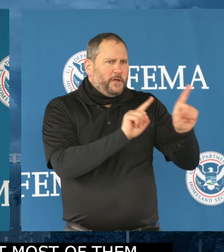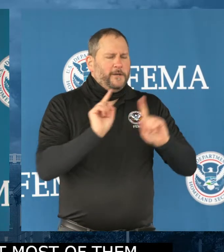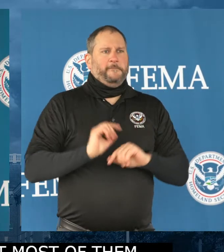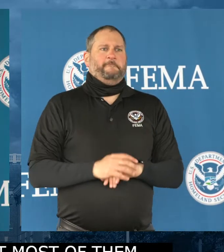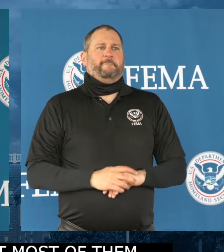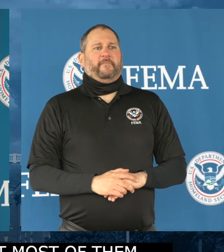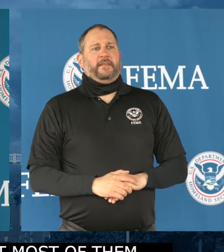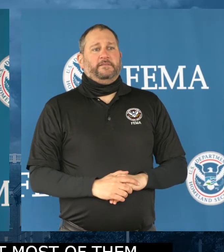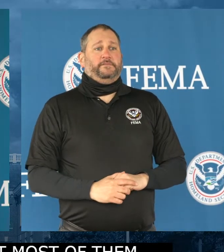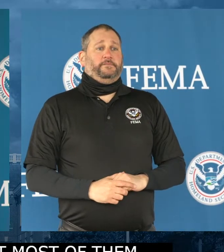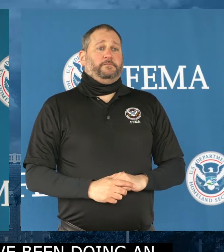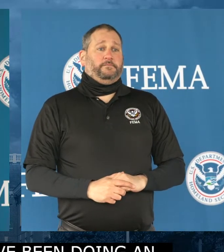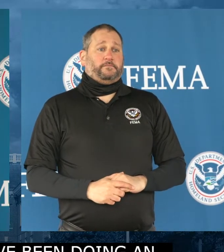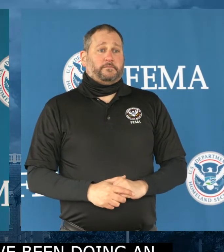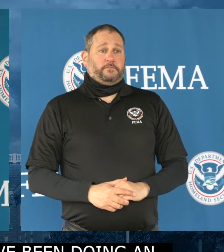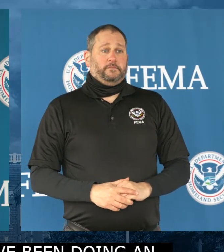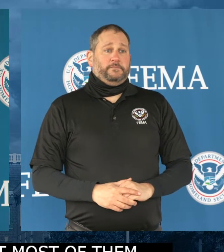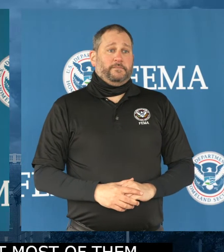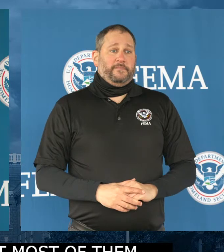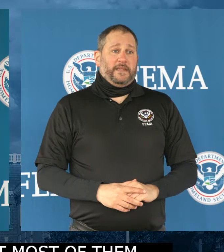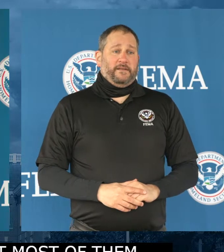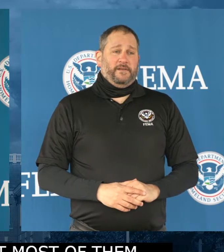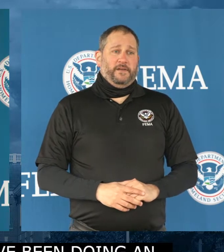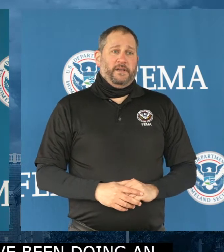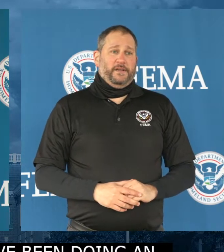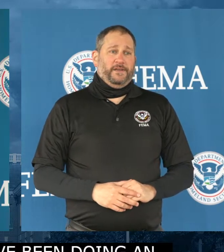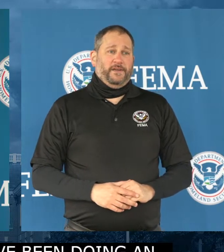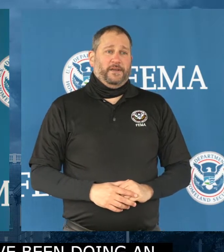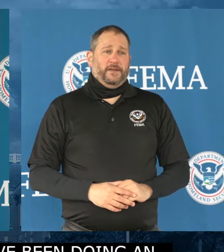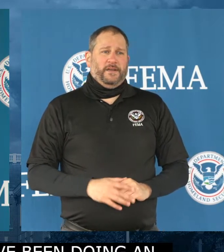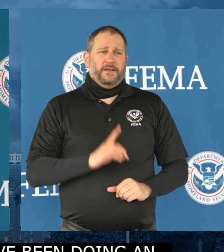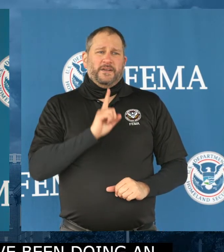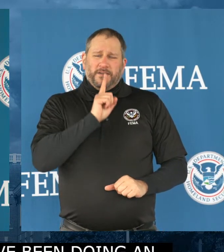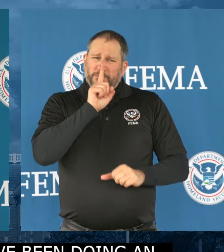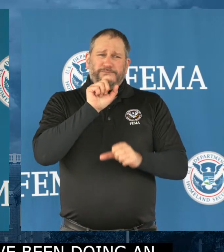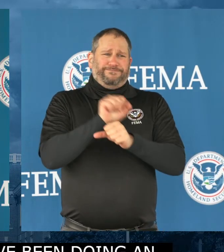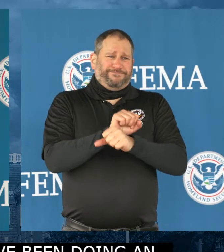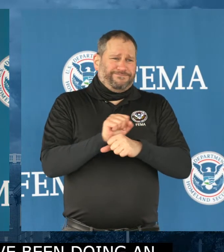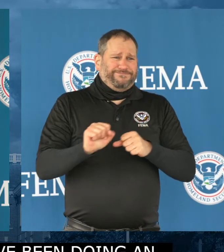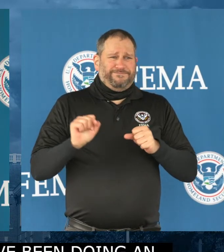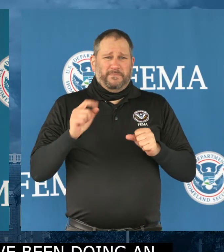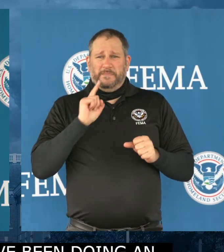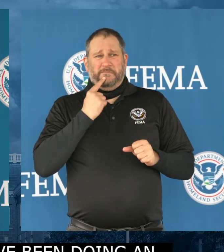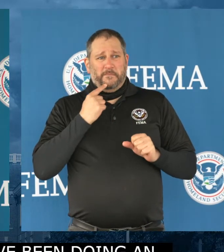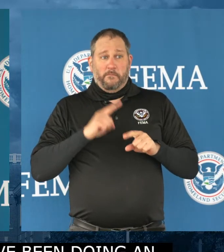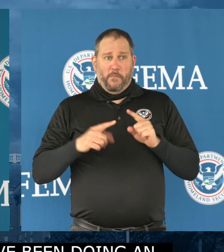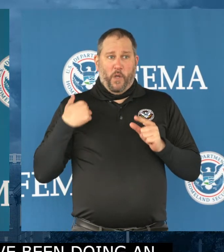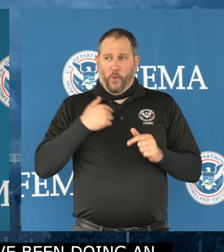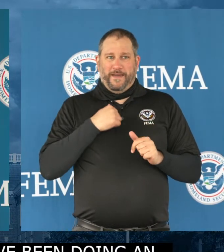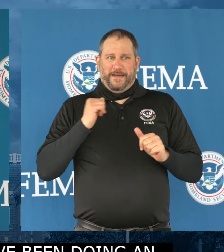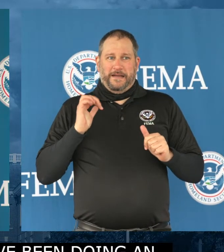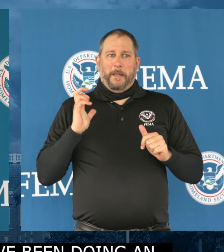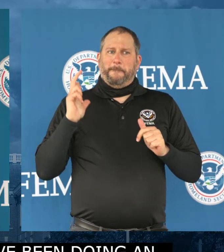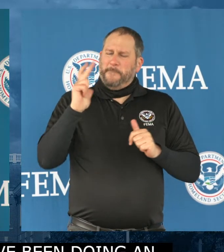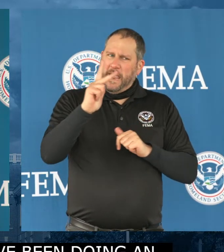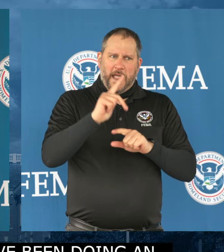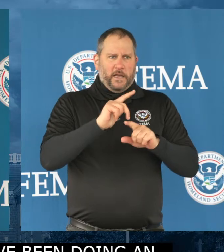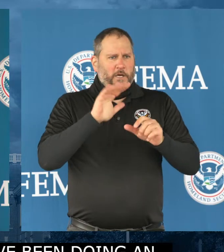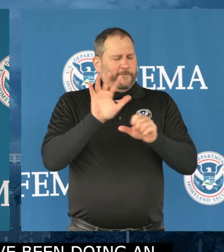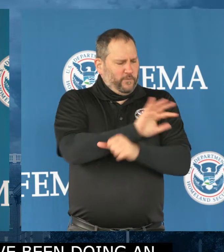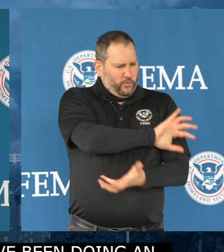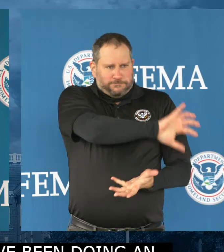that. So it was a disappointment for sure, but we're back in full order now. We just need